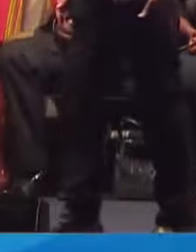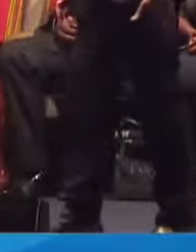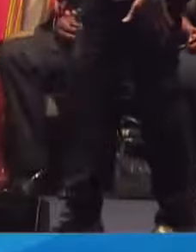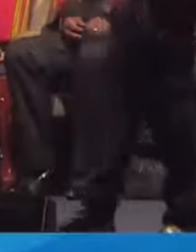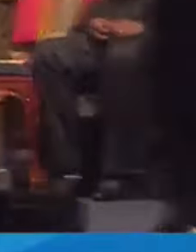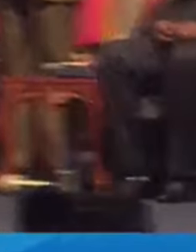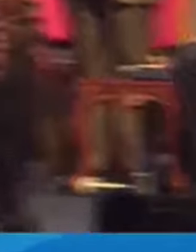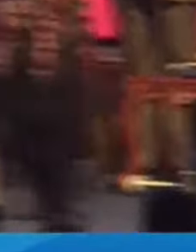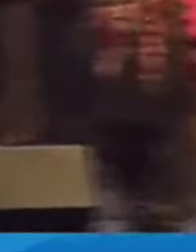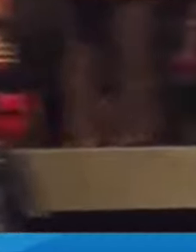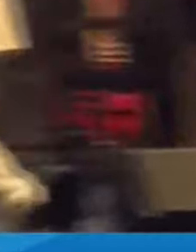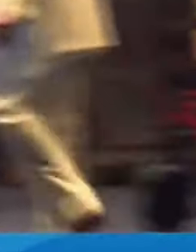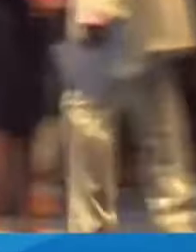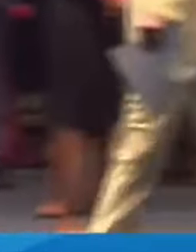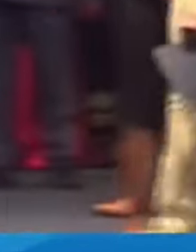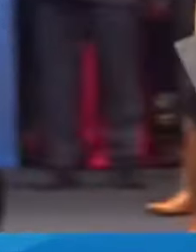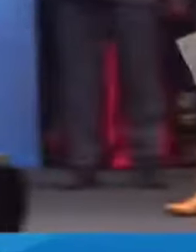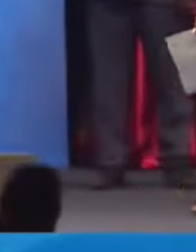walk